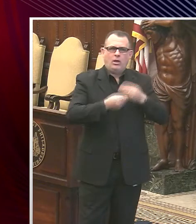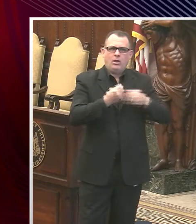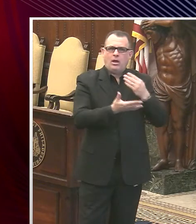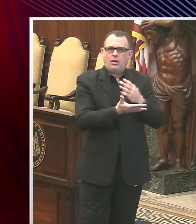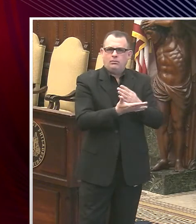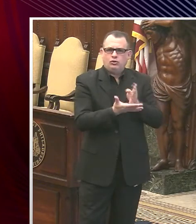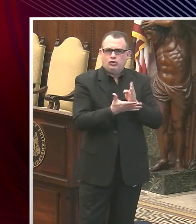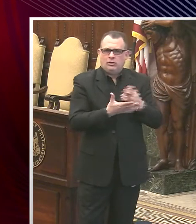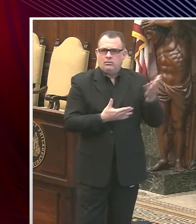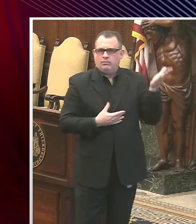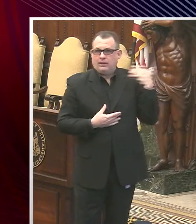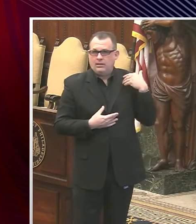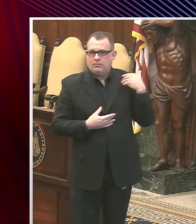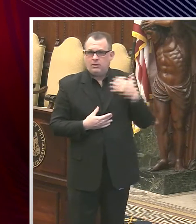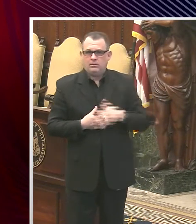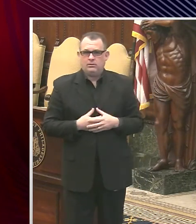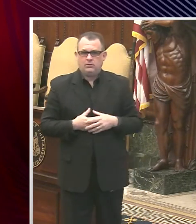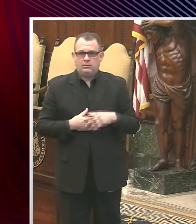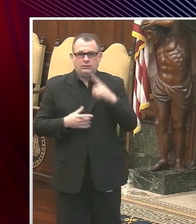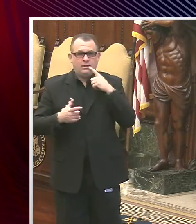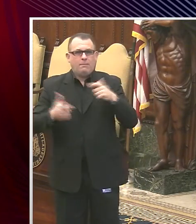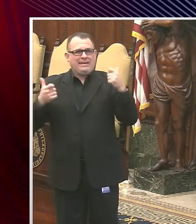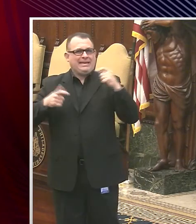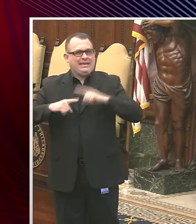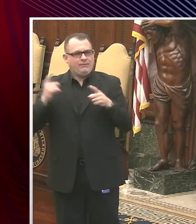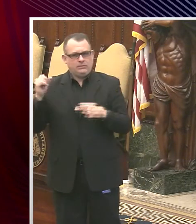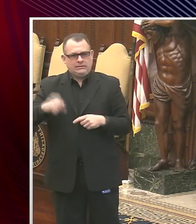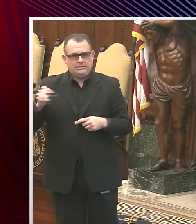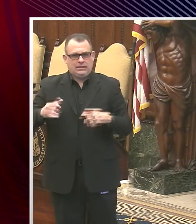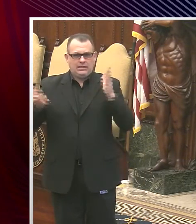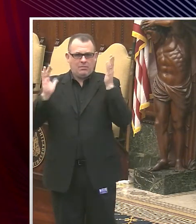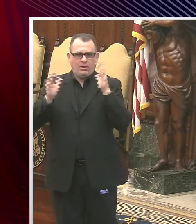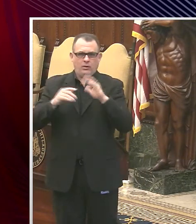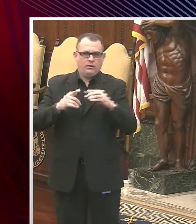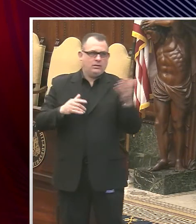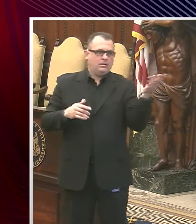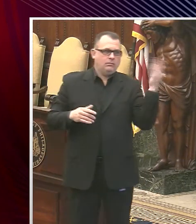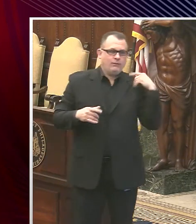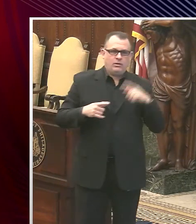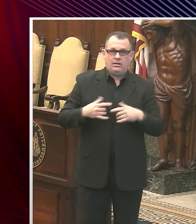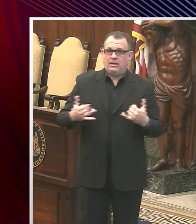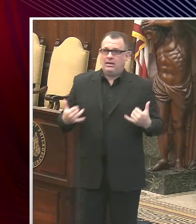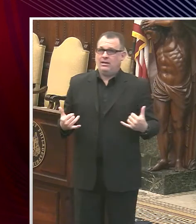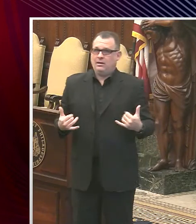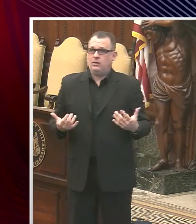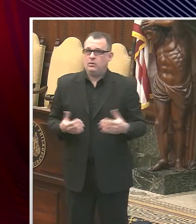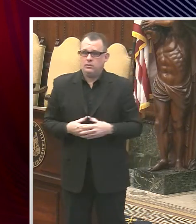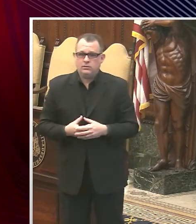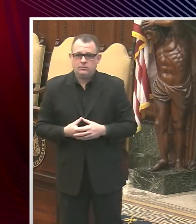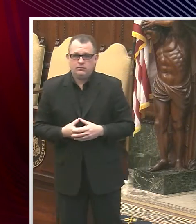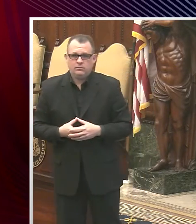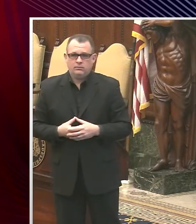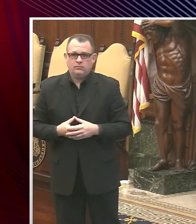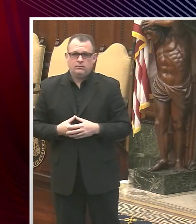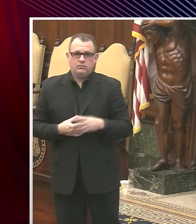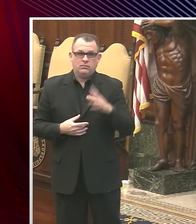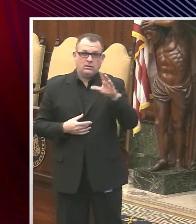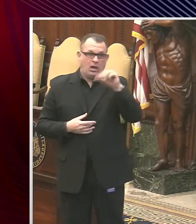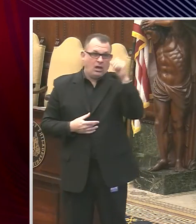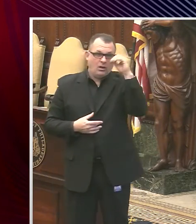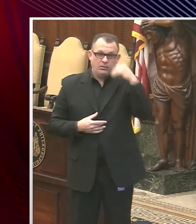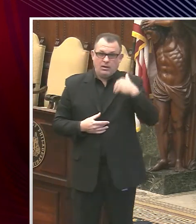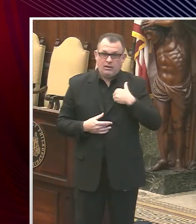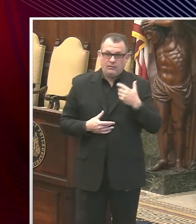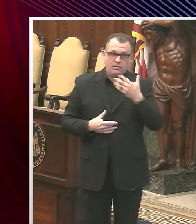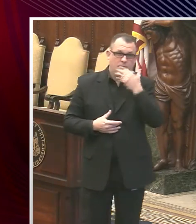So that's a very big difference between now and back then. Any other opinions about it? Better?